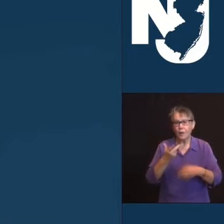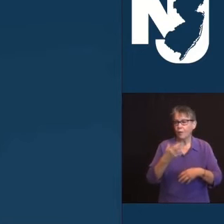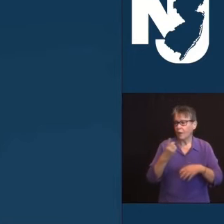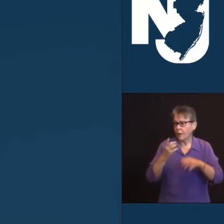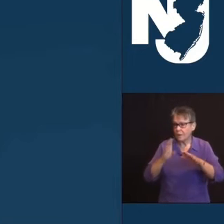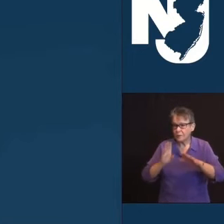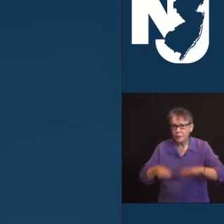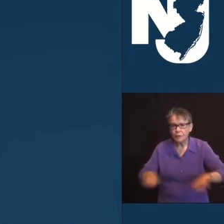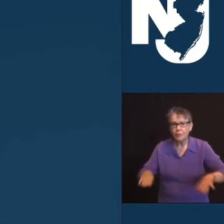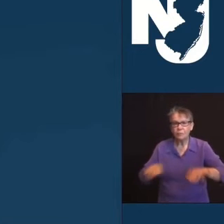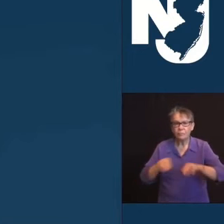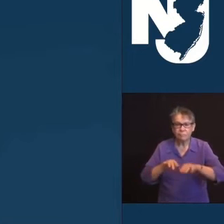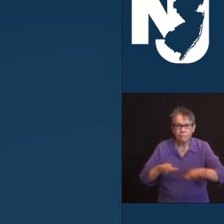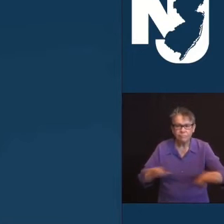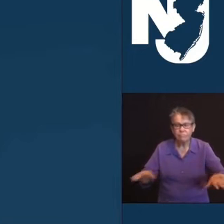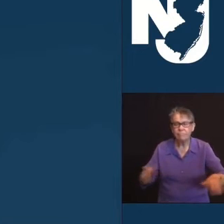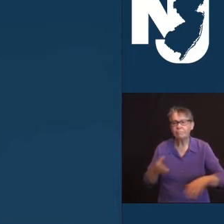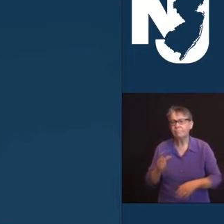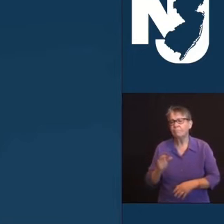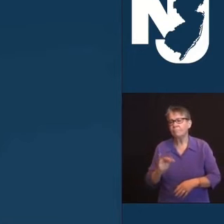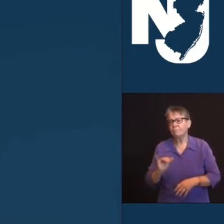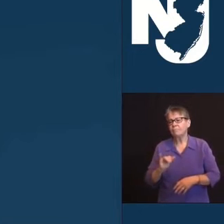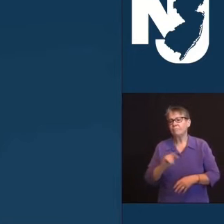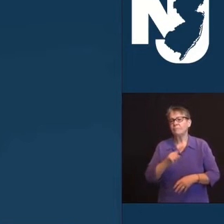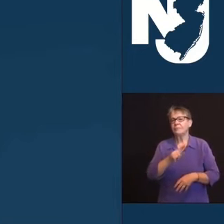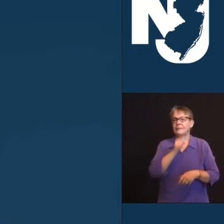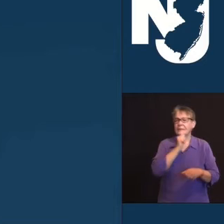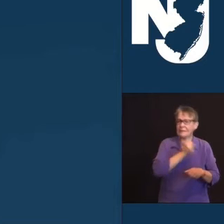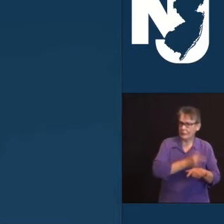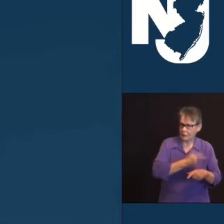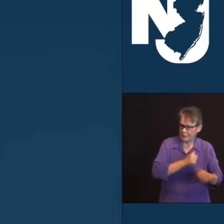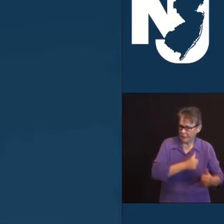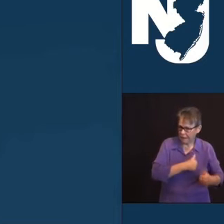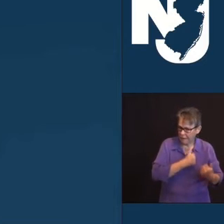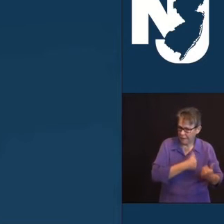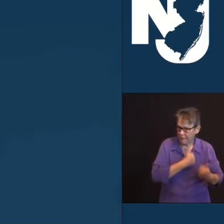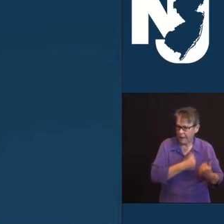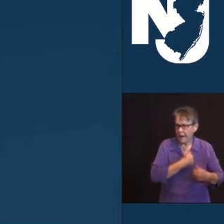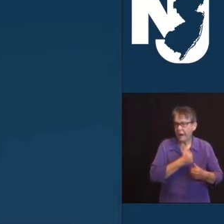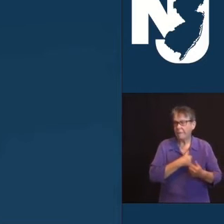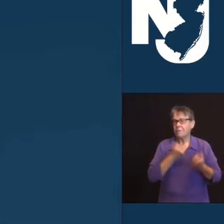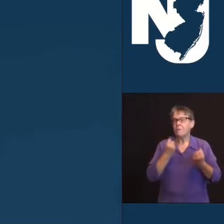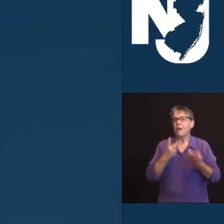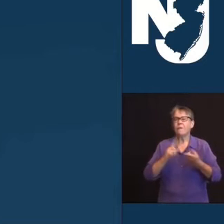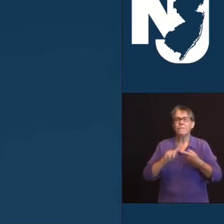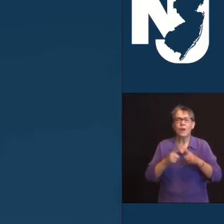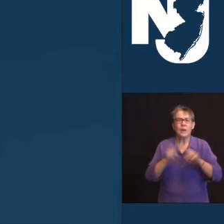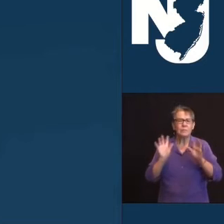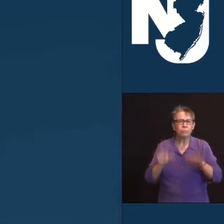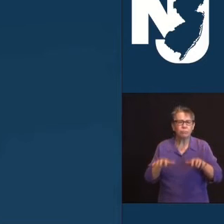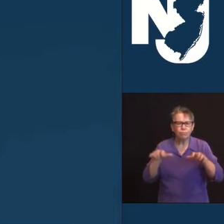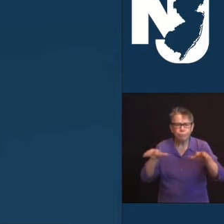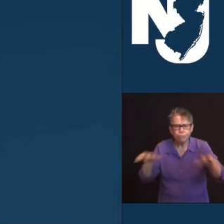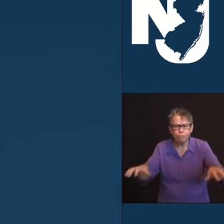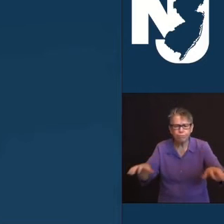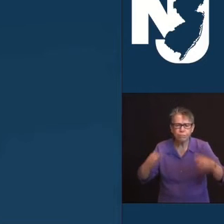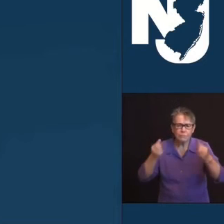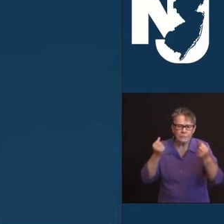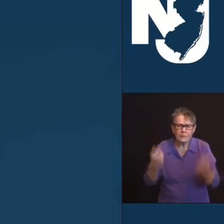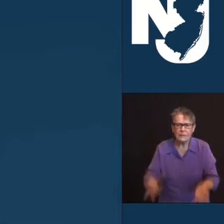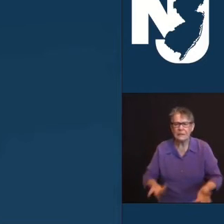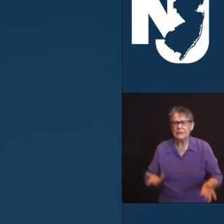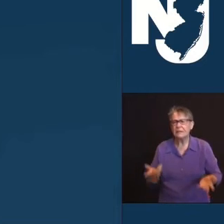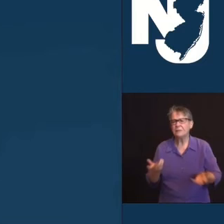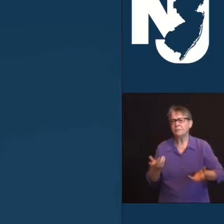Alex. He also leaves his sister, Ellen, among countless friends. So Diane, with whom I spoke, she was the daughter